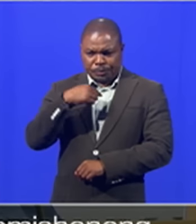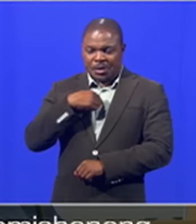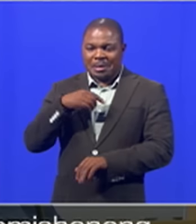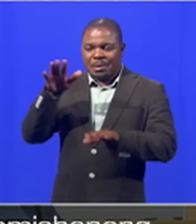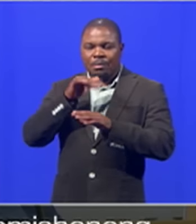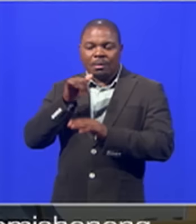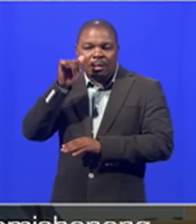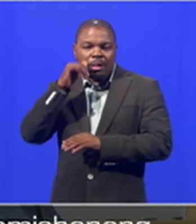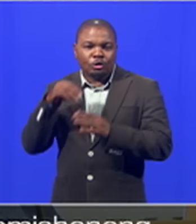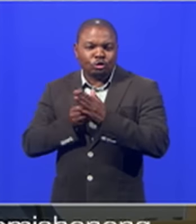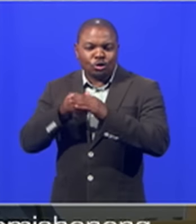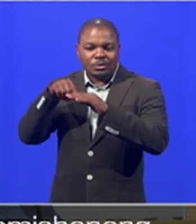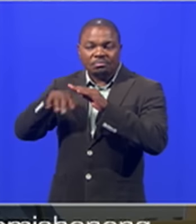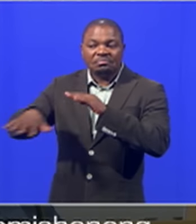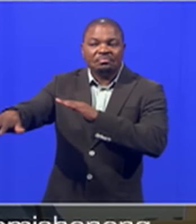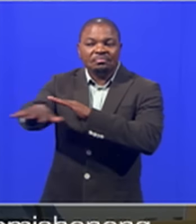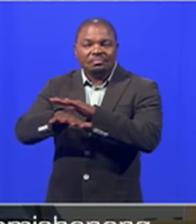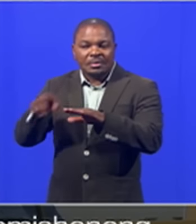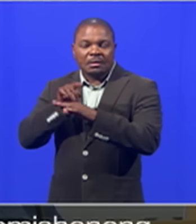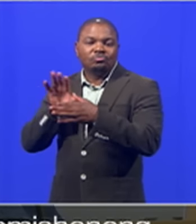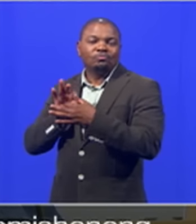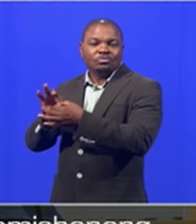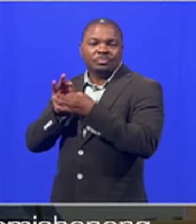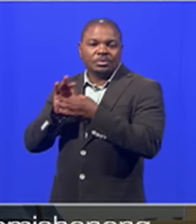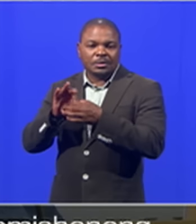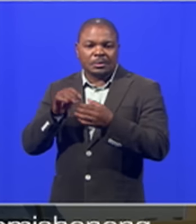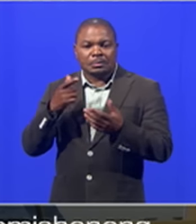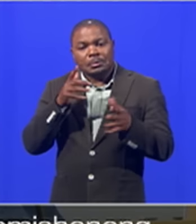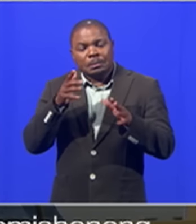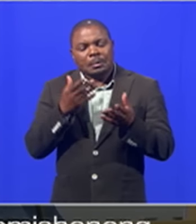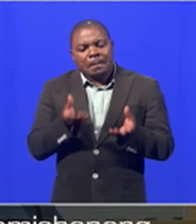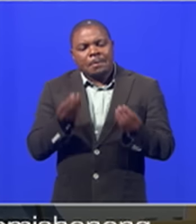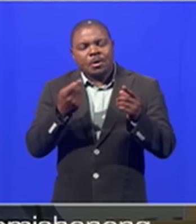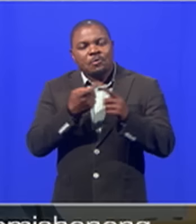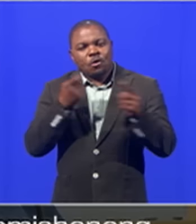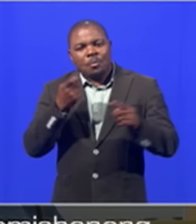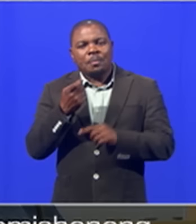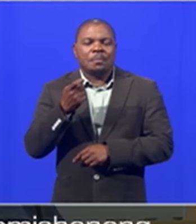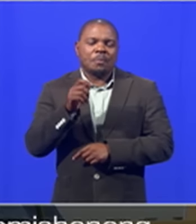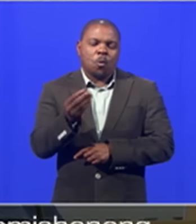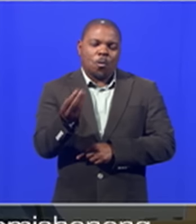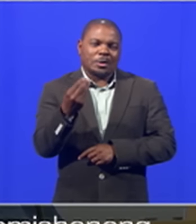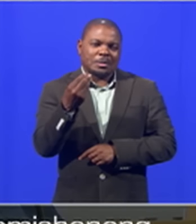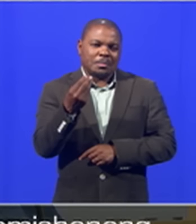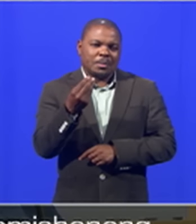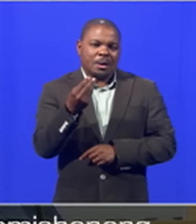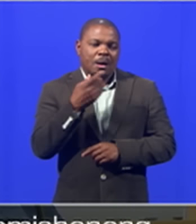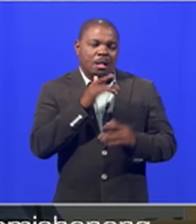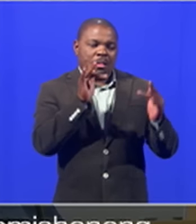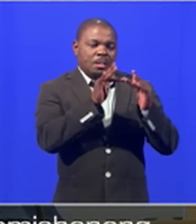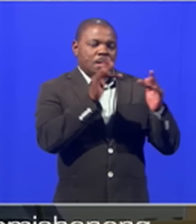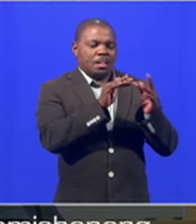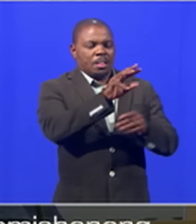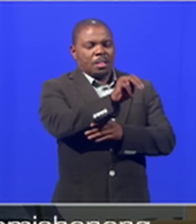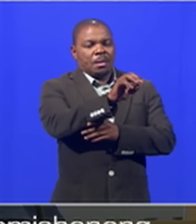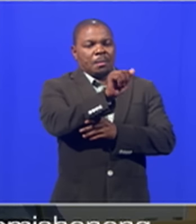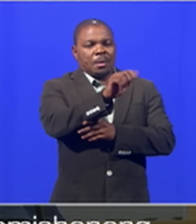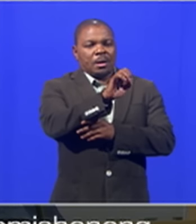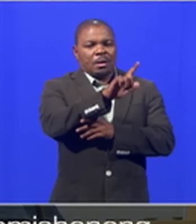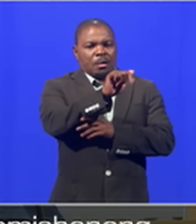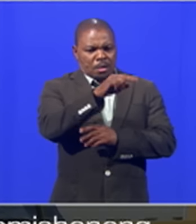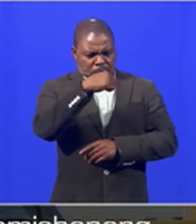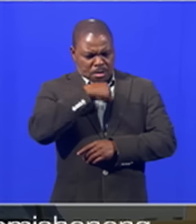underworld is drawn from WhatsApp communication inter alia with Matlala, which were sent and in execution of